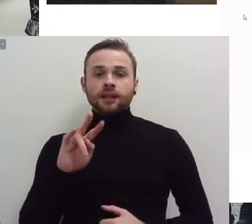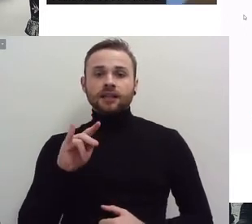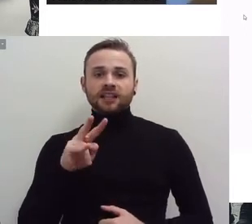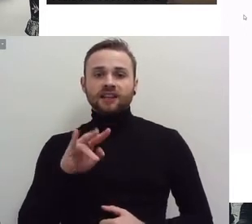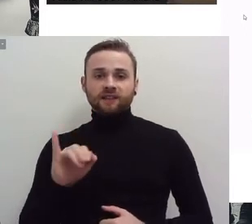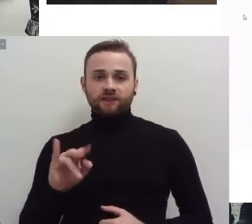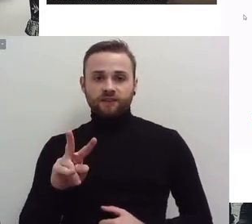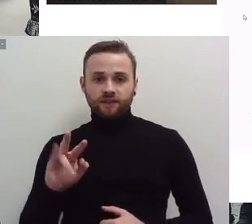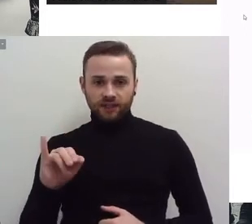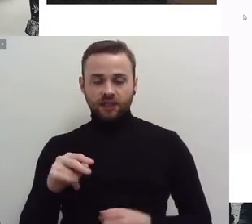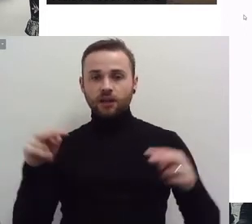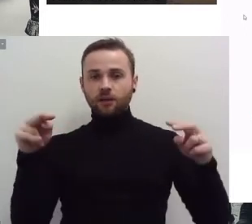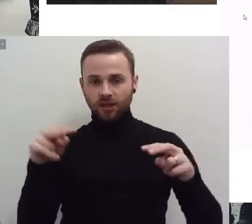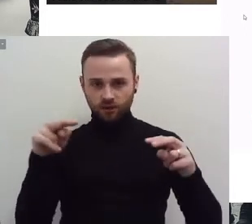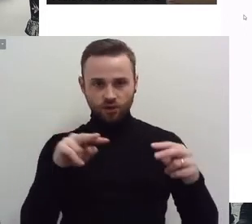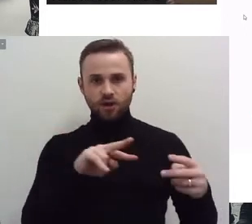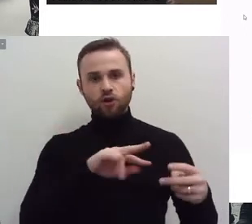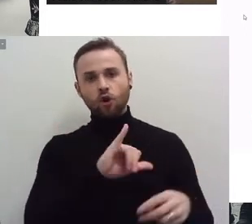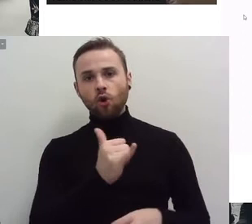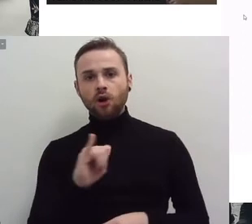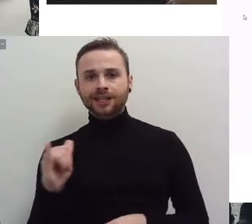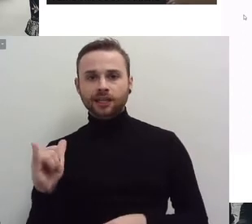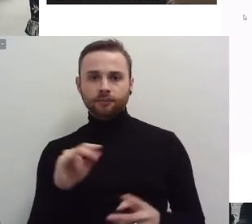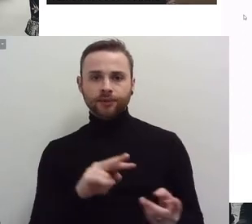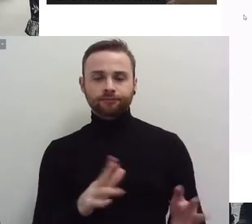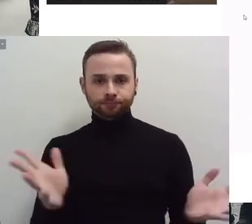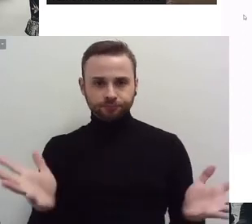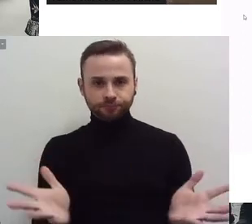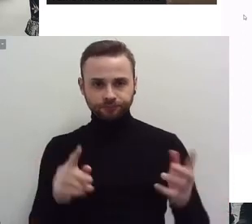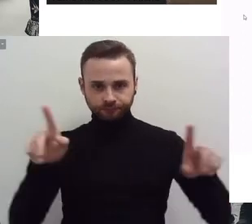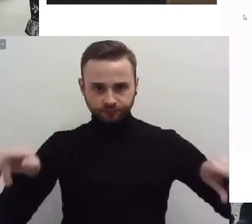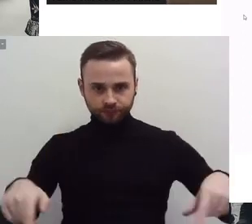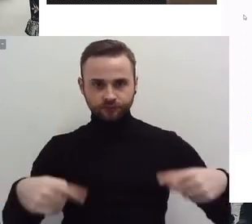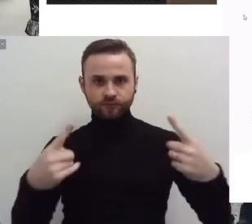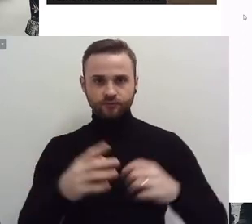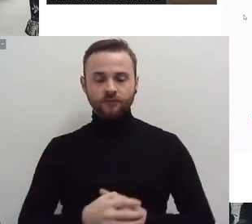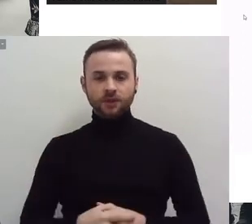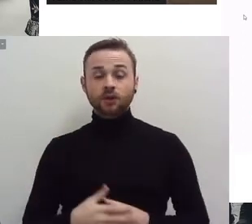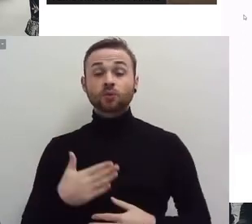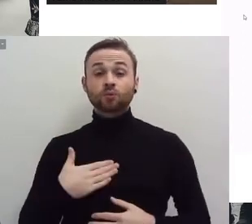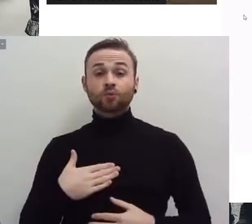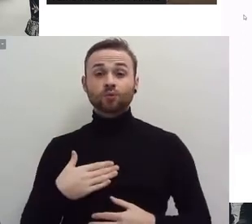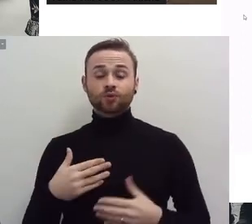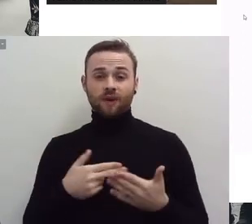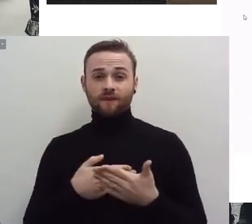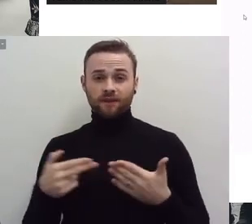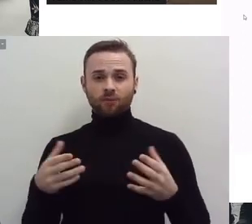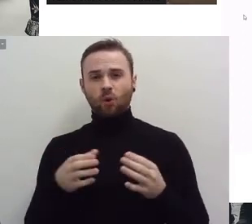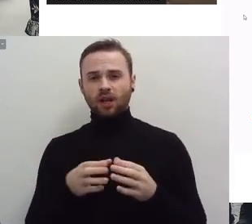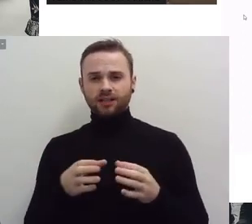our organization has a long history of advocating for quality alternative